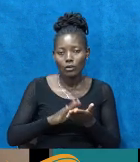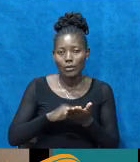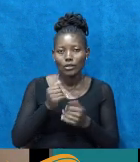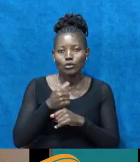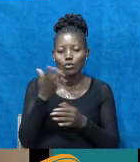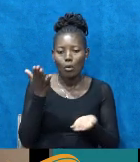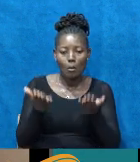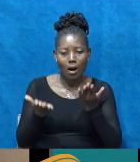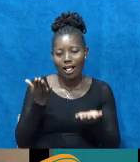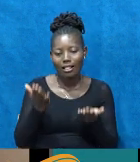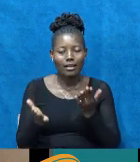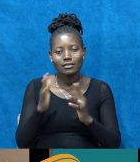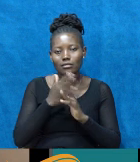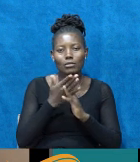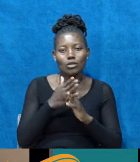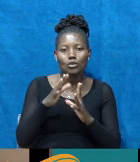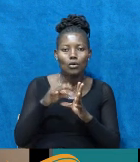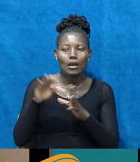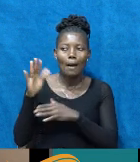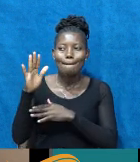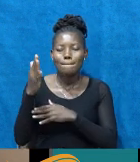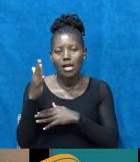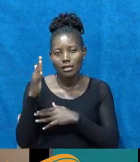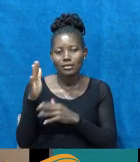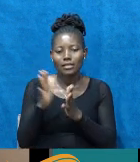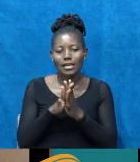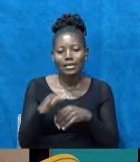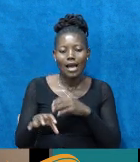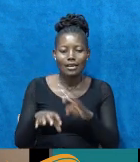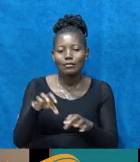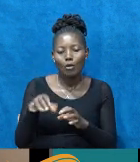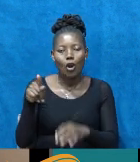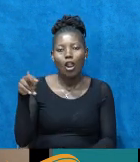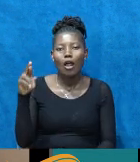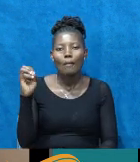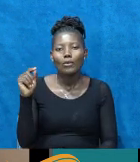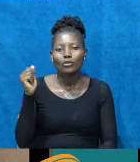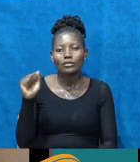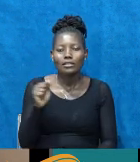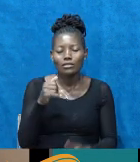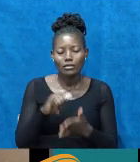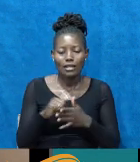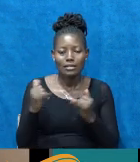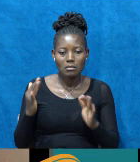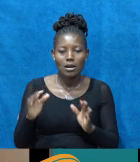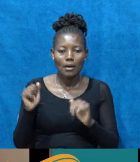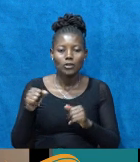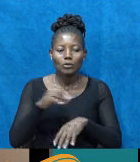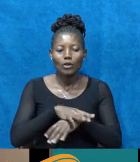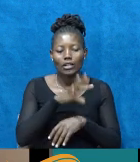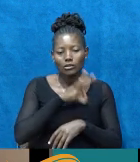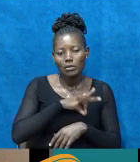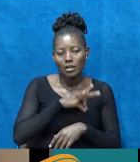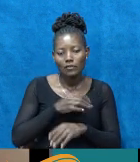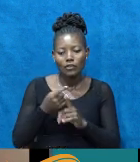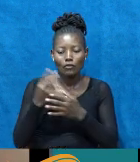grams, peas, all types of beans would be able to provide the athlete with this. And it is usually recommended to do a